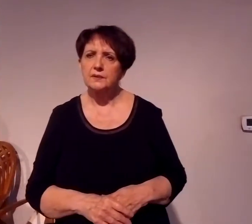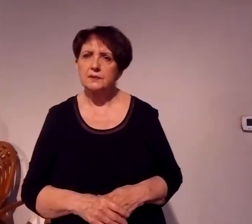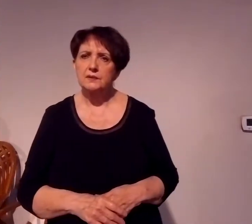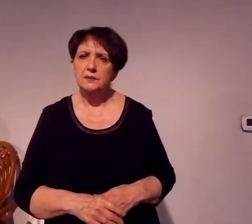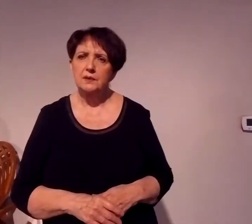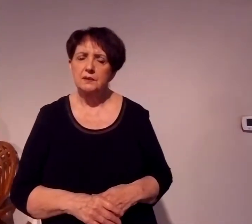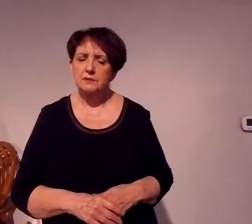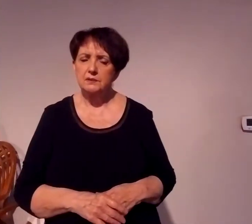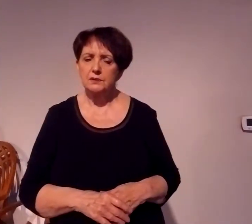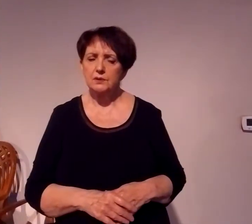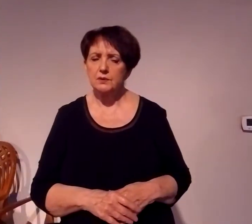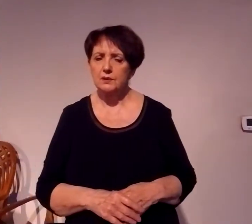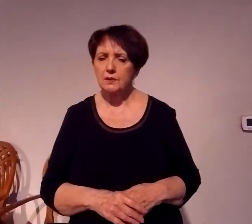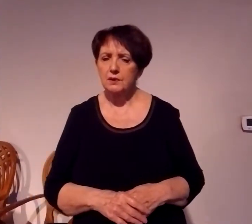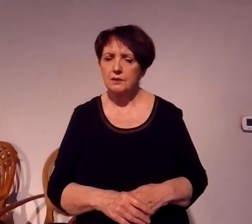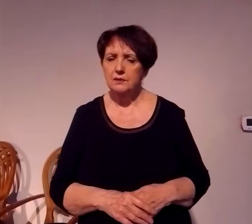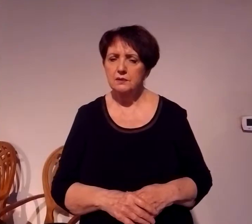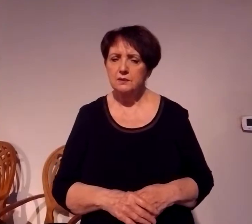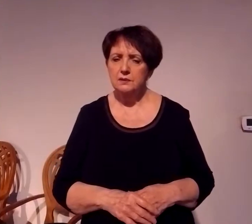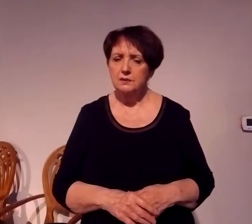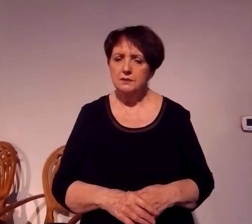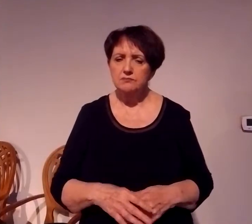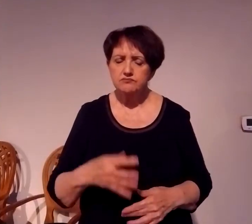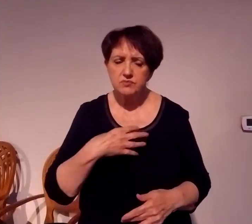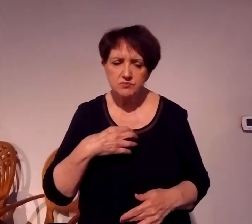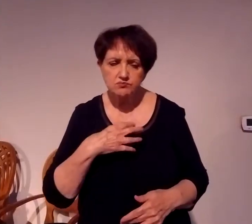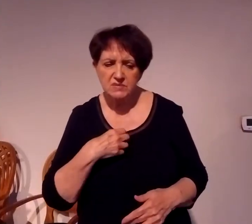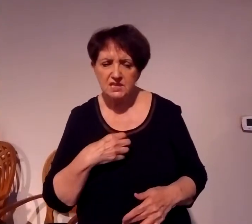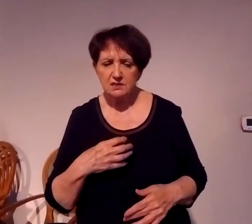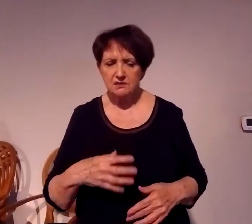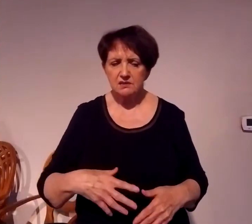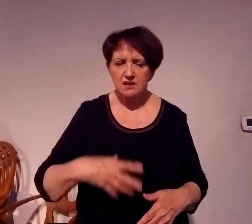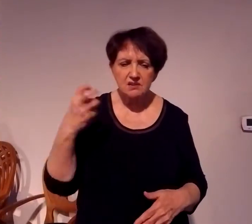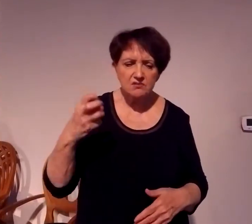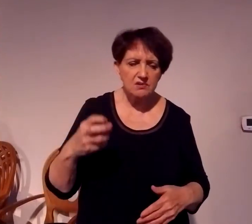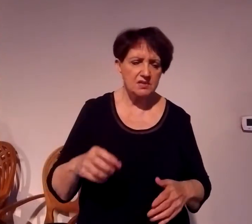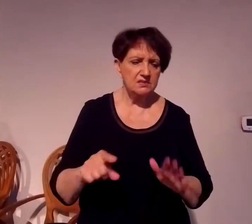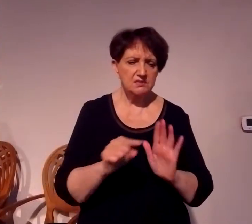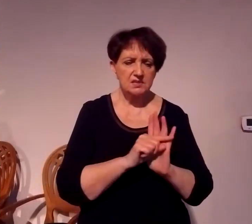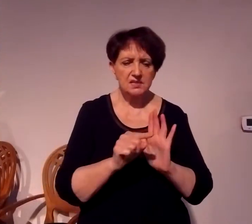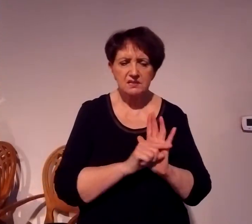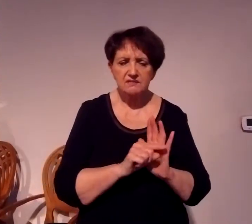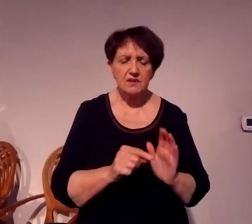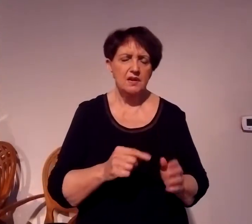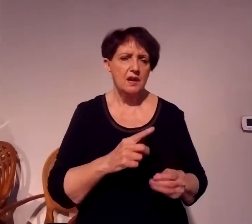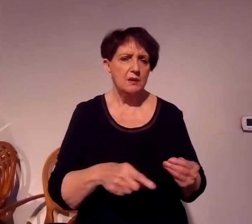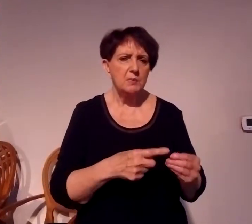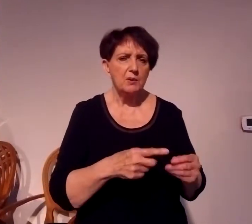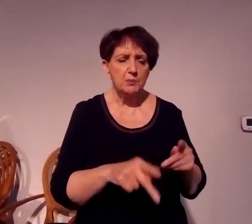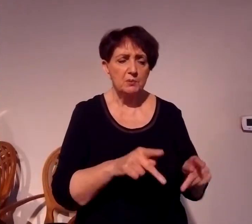disparagement we can have towards other people who don't care about the same things we care about.